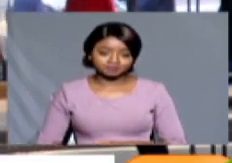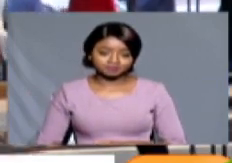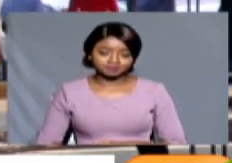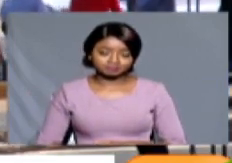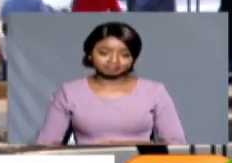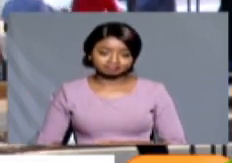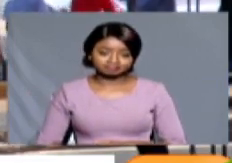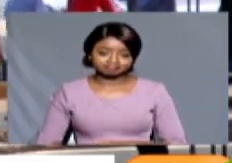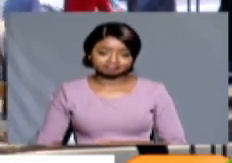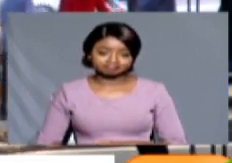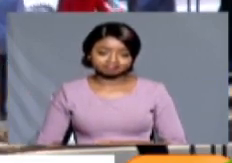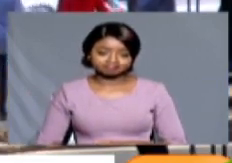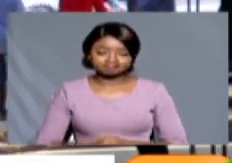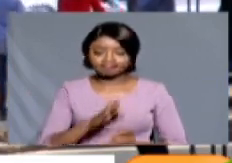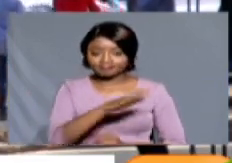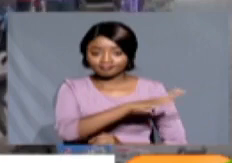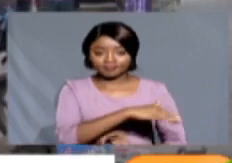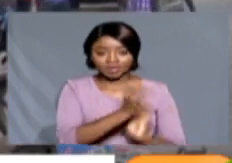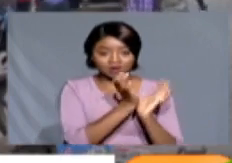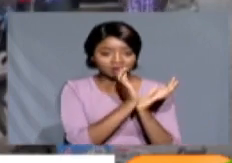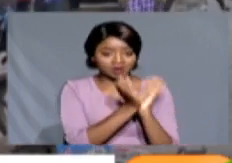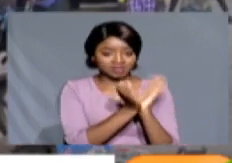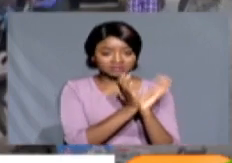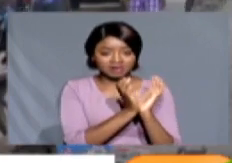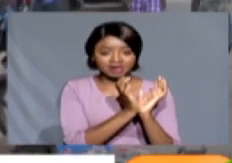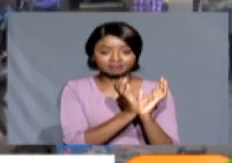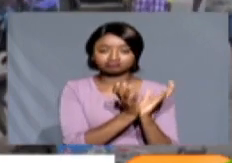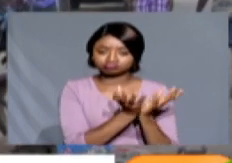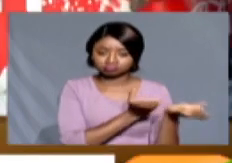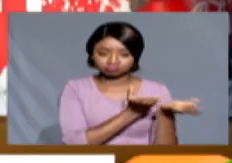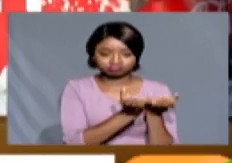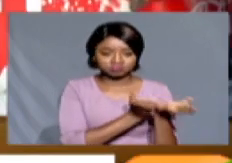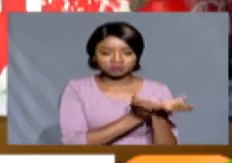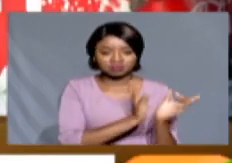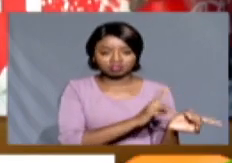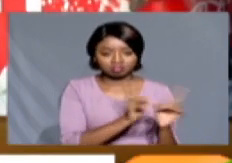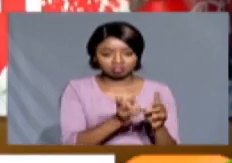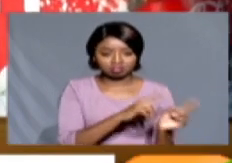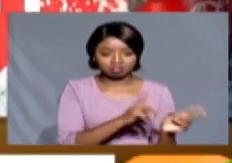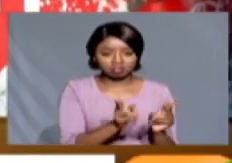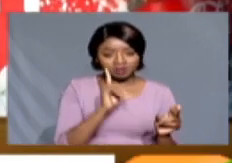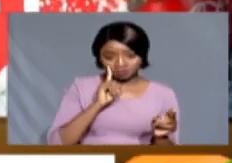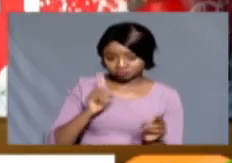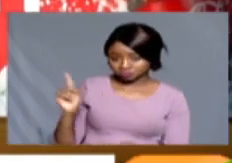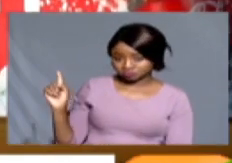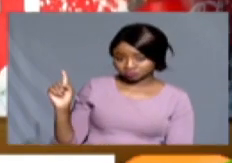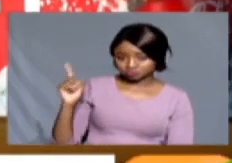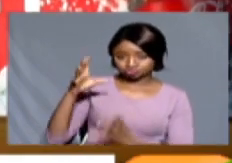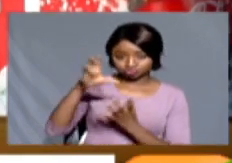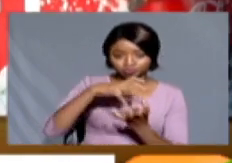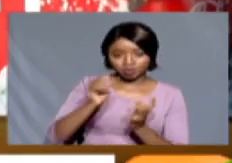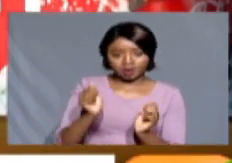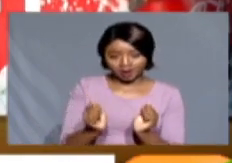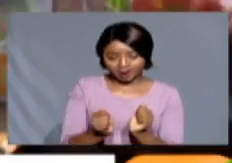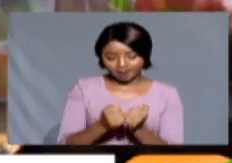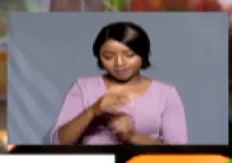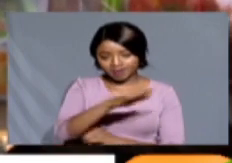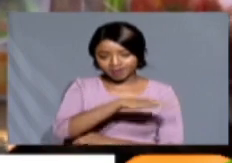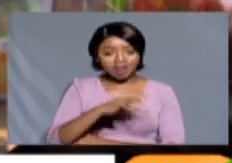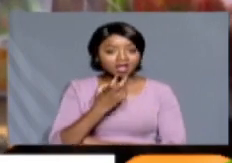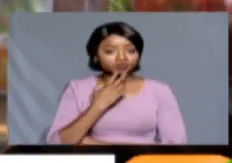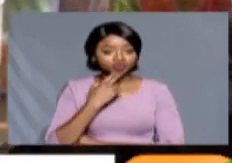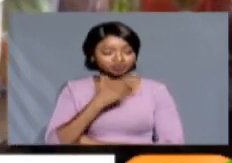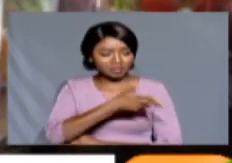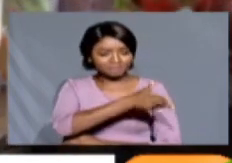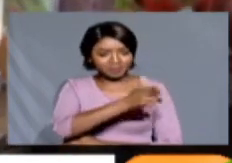Santon Kasarani. It is business as usual. Promise Mart supermarket, the ground zero of Tuesday's